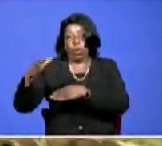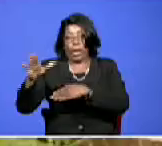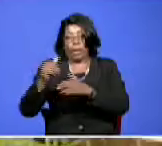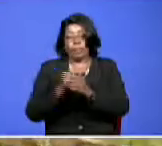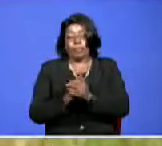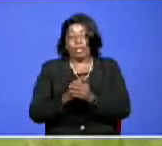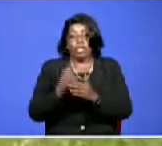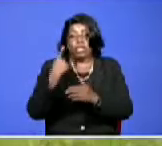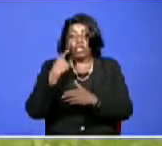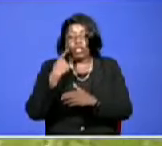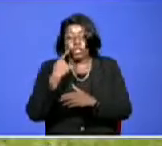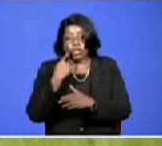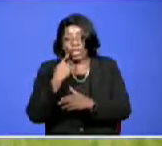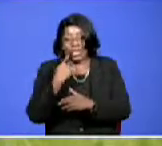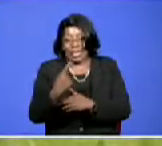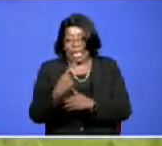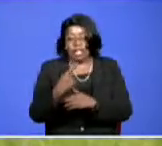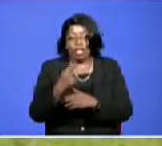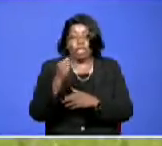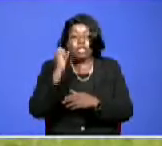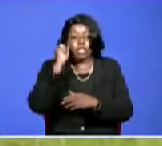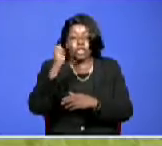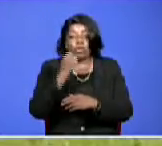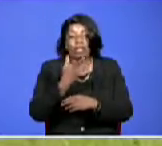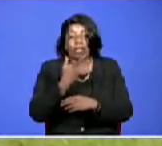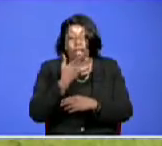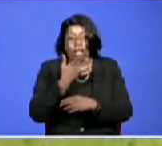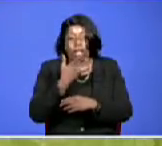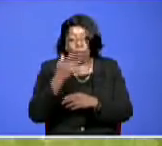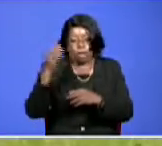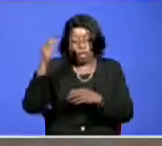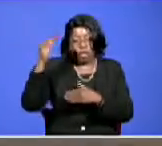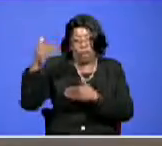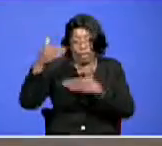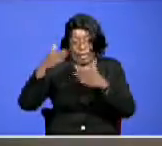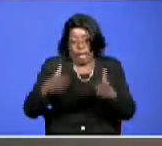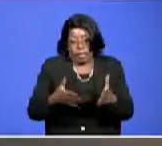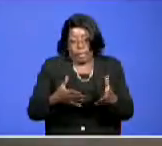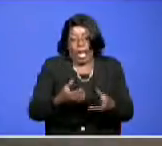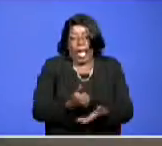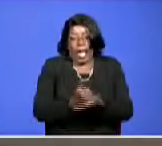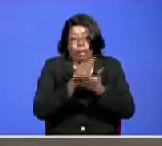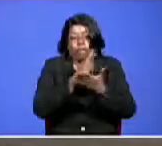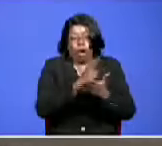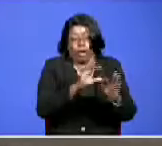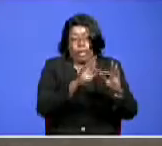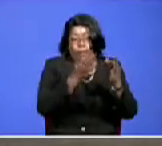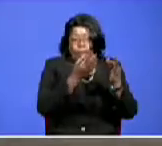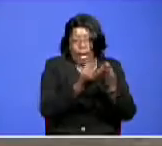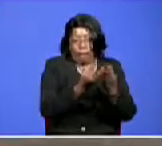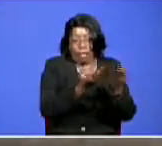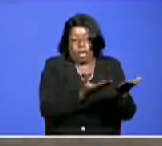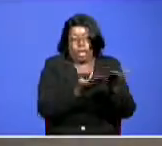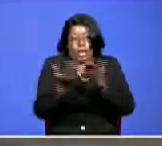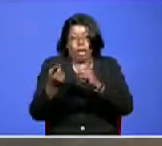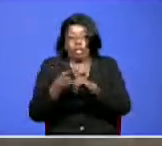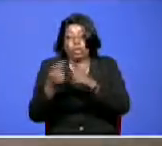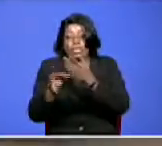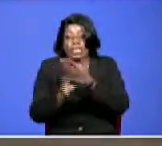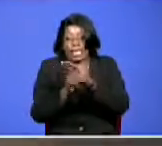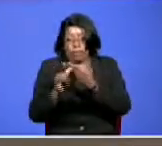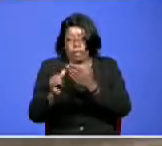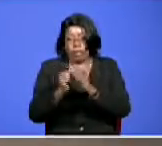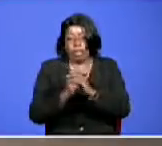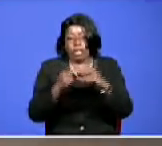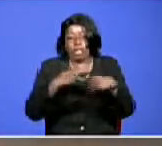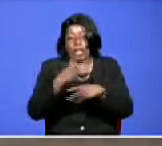because neighbors were able to pull her and her family to safety, even as Dorian raged. Gardiner spent 4 days at the Marsh Harbor Clinic and spent